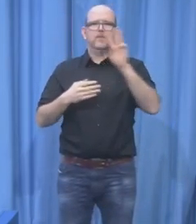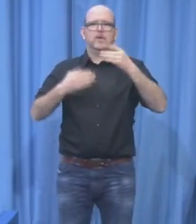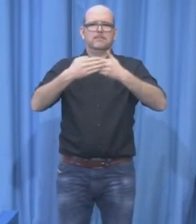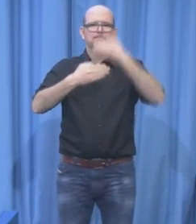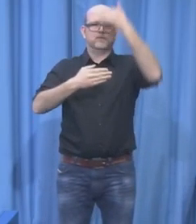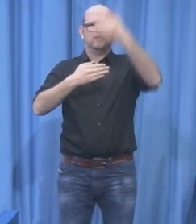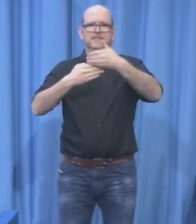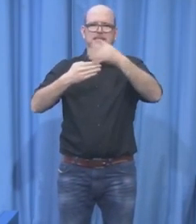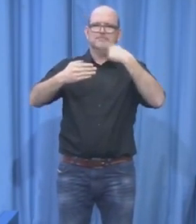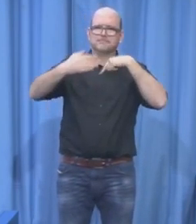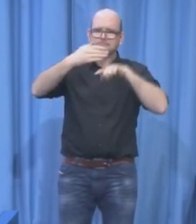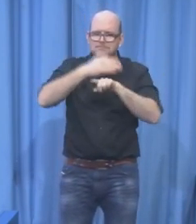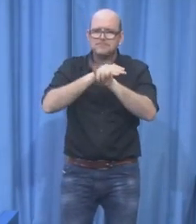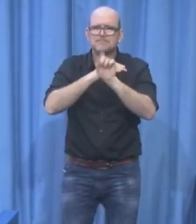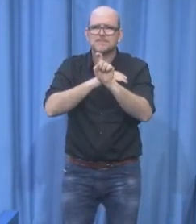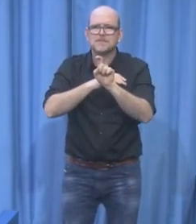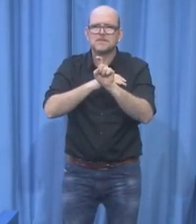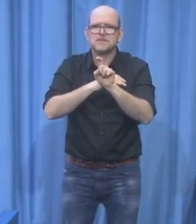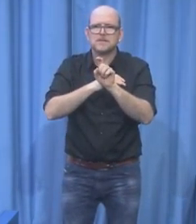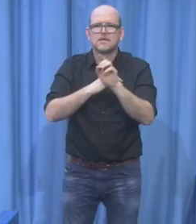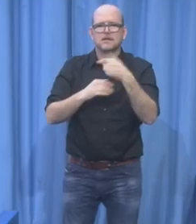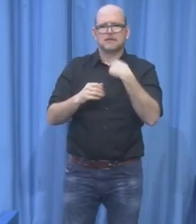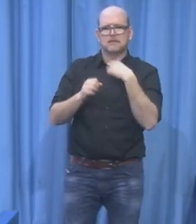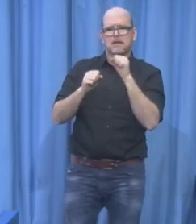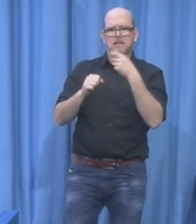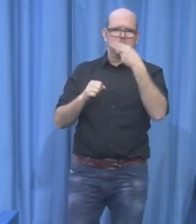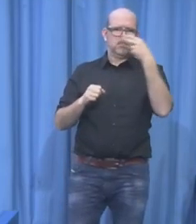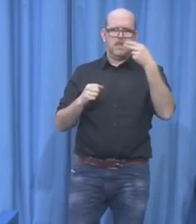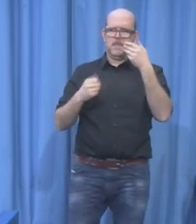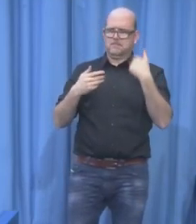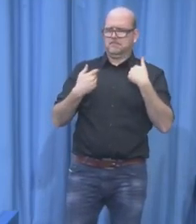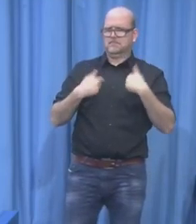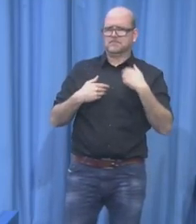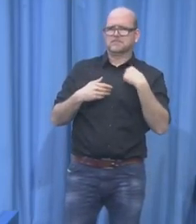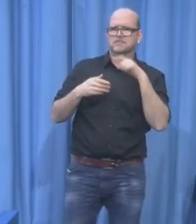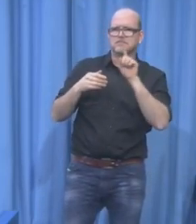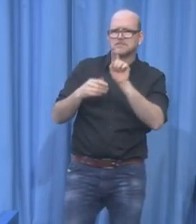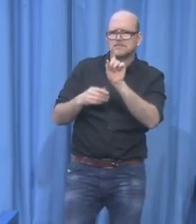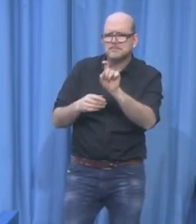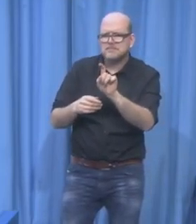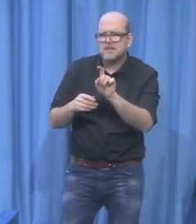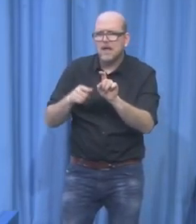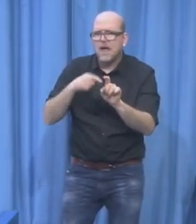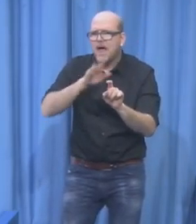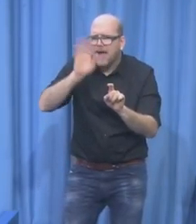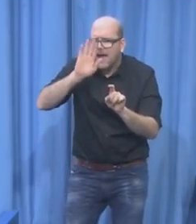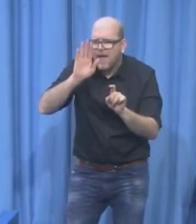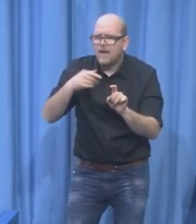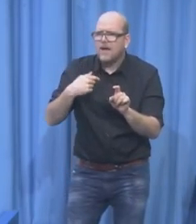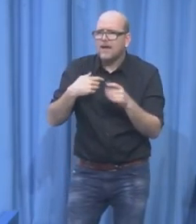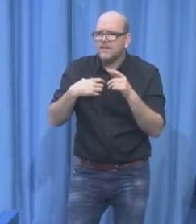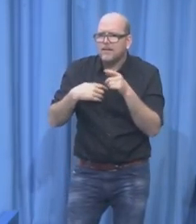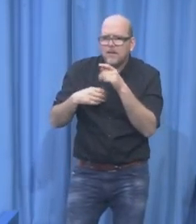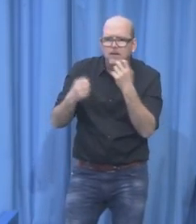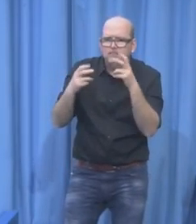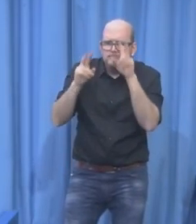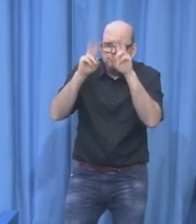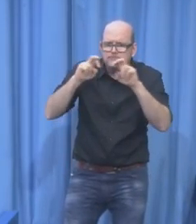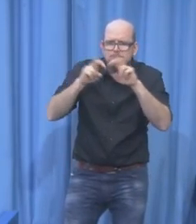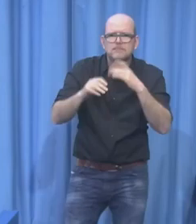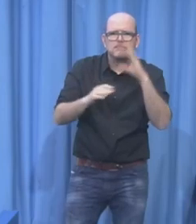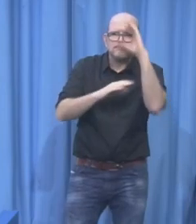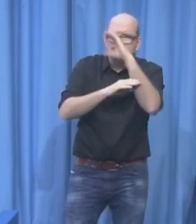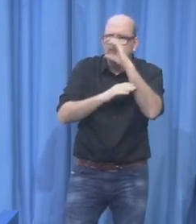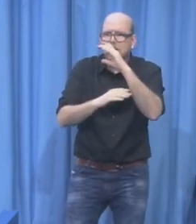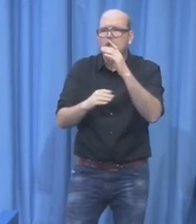Press the wrong button. So why did NACE Hospital agree to get involved in Project Search? Alice Kinsler, who's the general manager of the